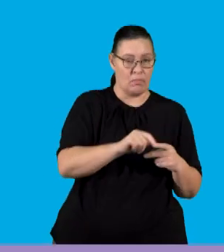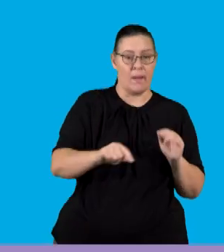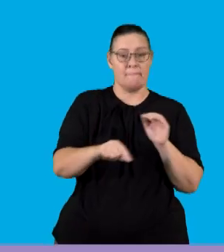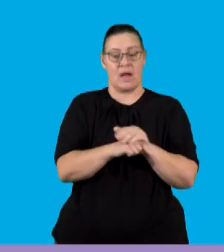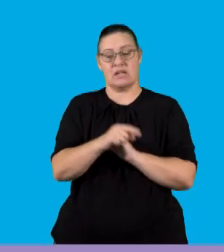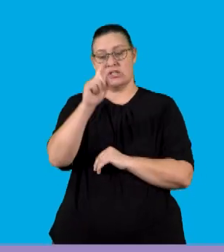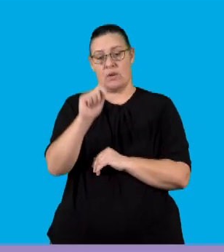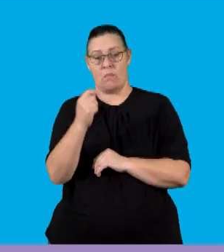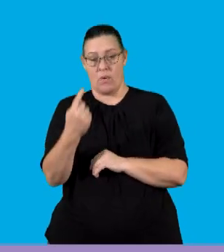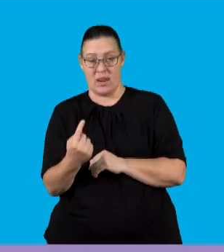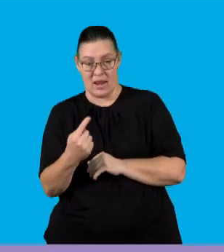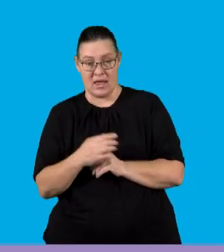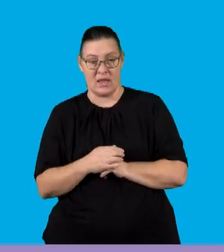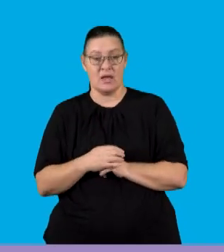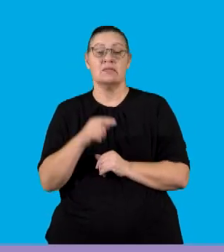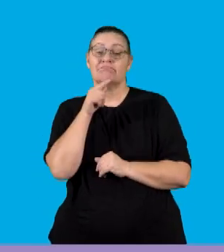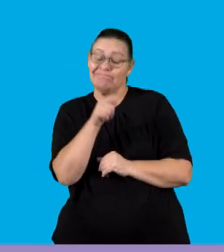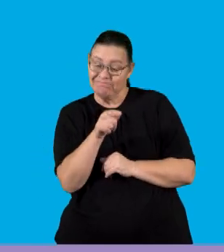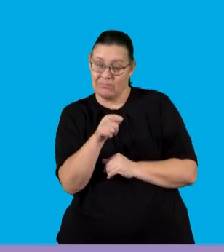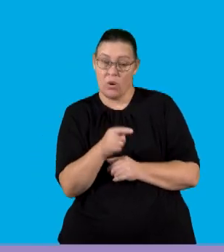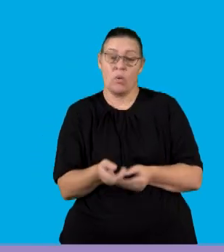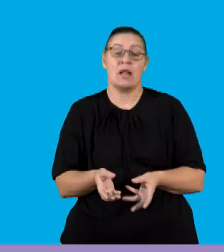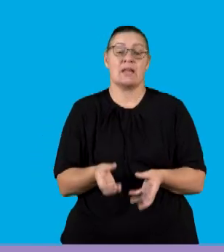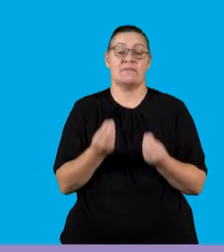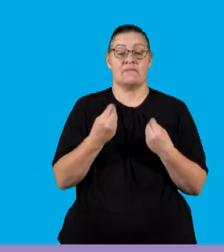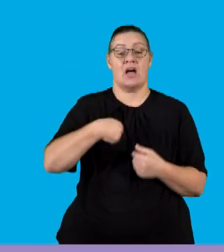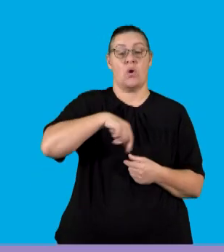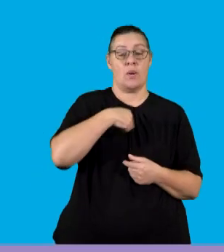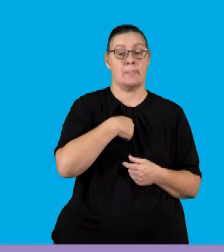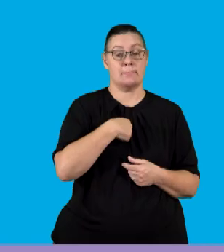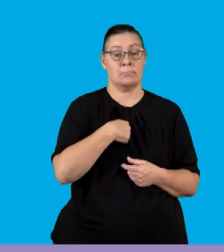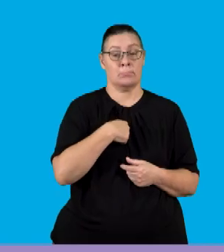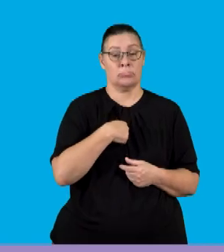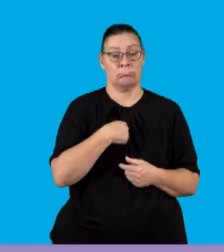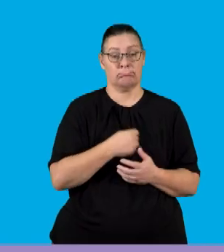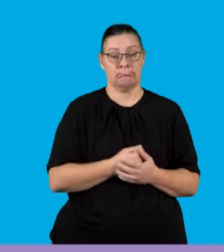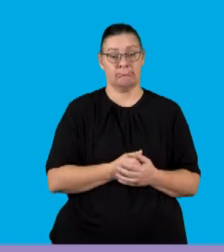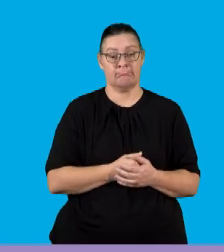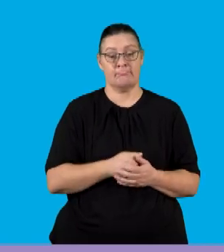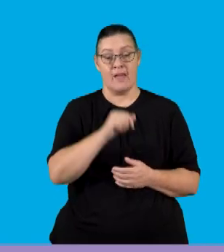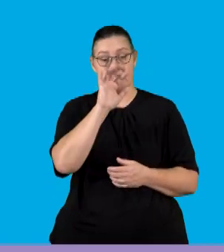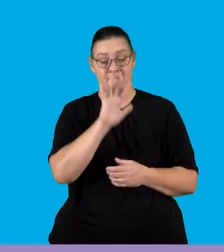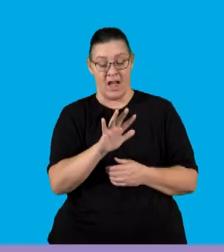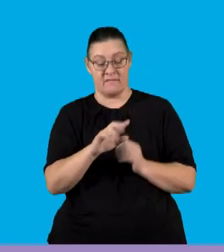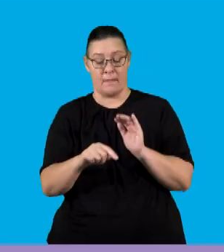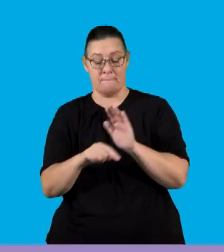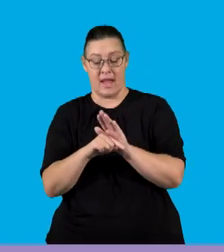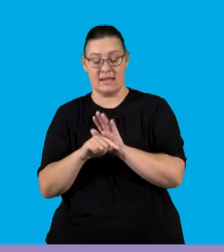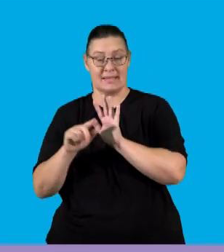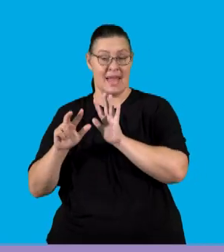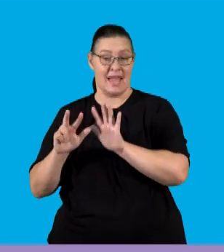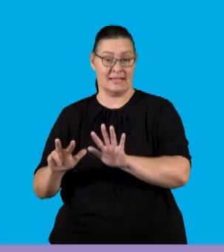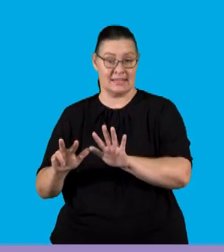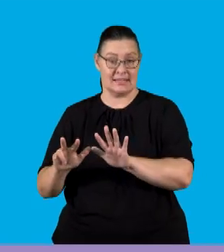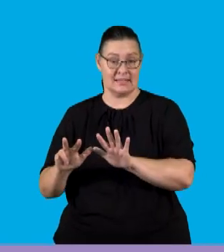term minus the first term. In this case, this is going to be our 5 minus